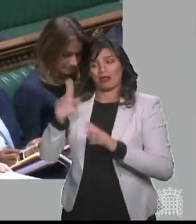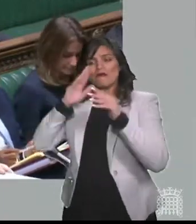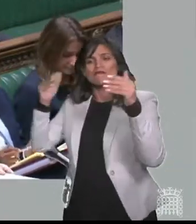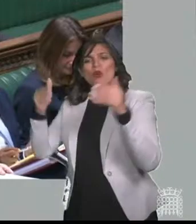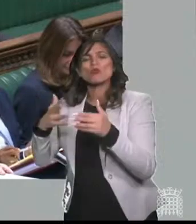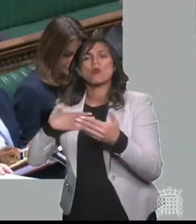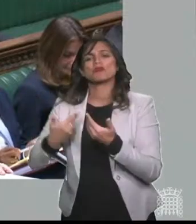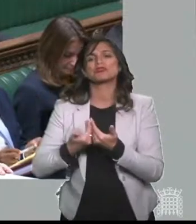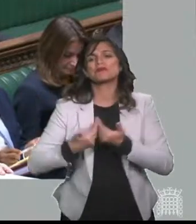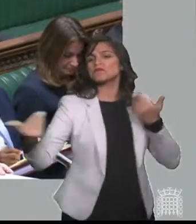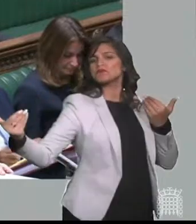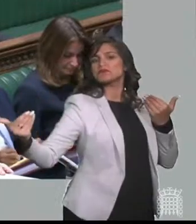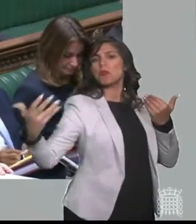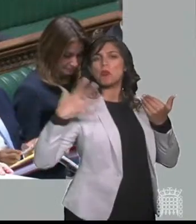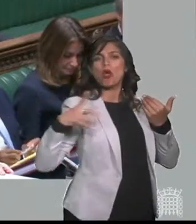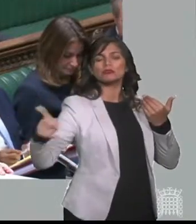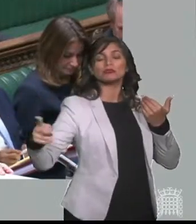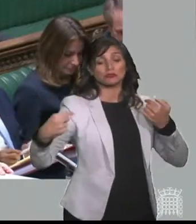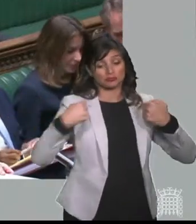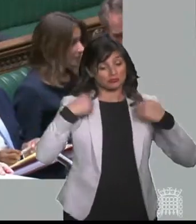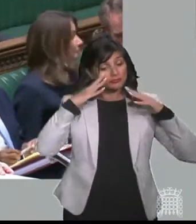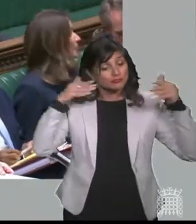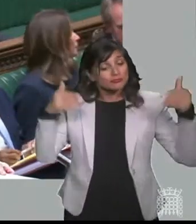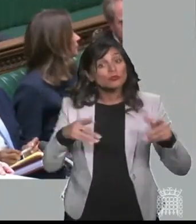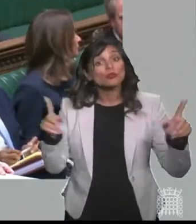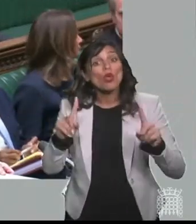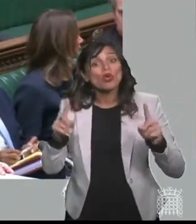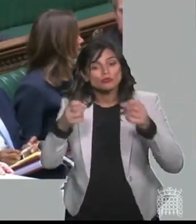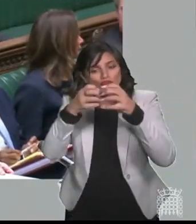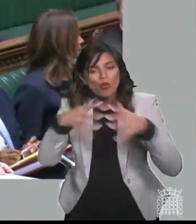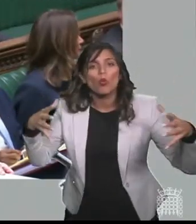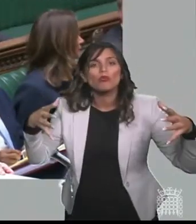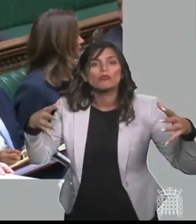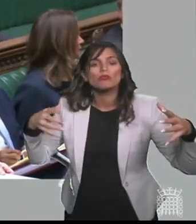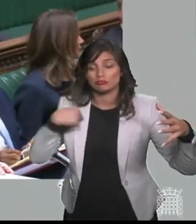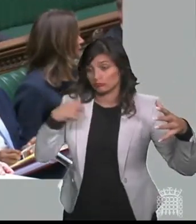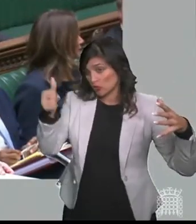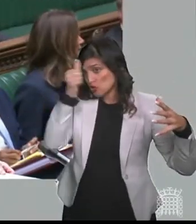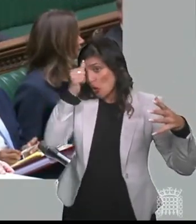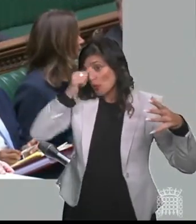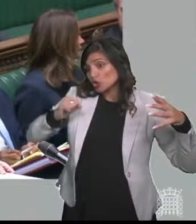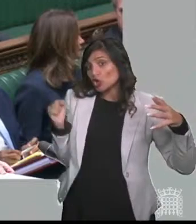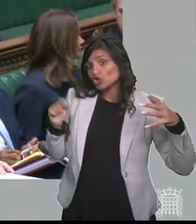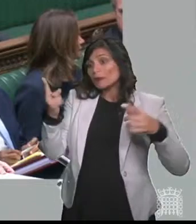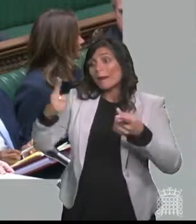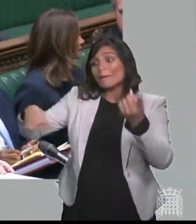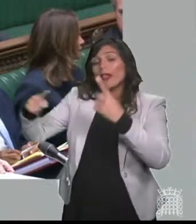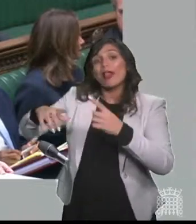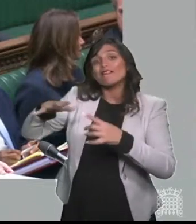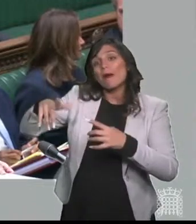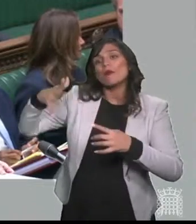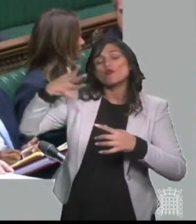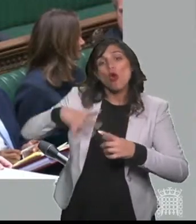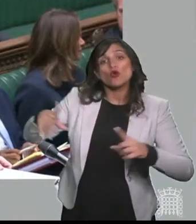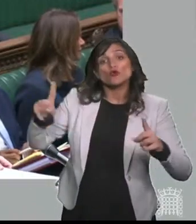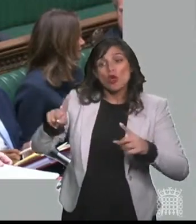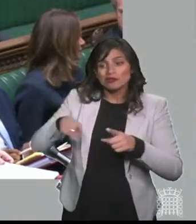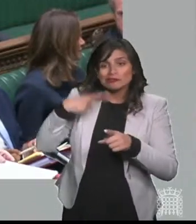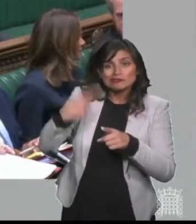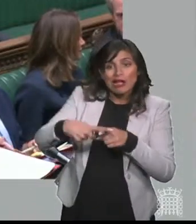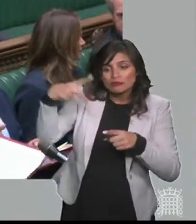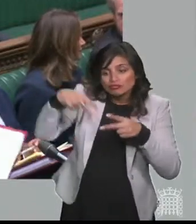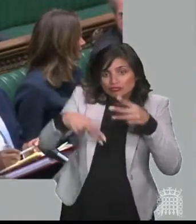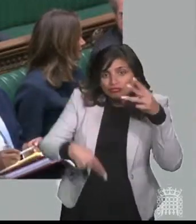separation, we focus on growth, and I know what's better for families in Scotland who will today see us getting growth going, cutting taxes and